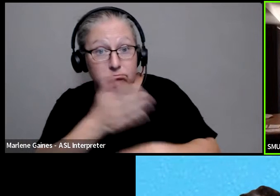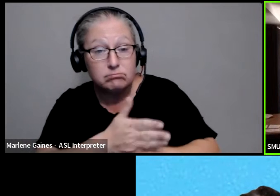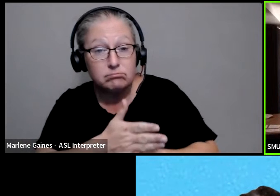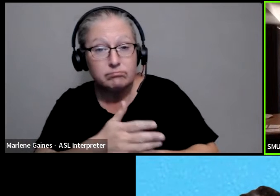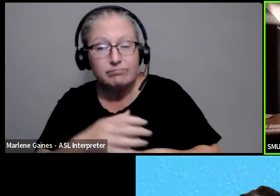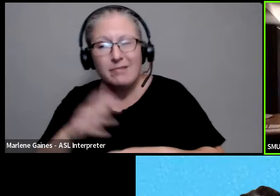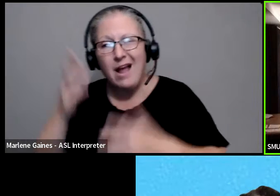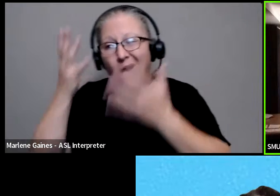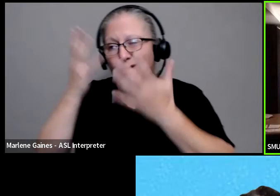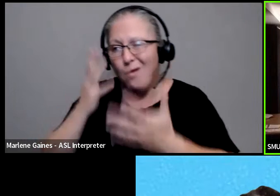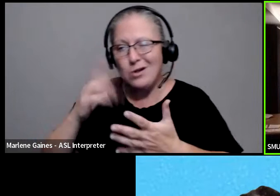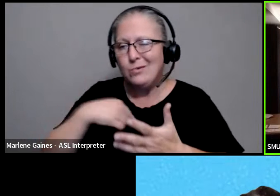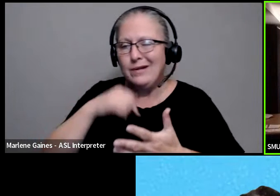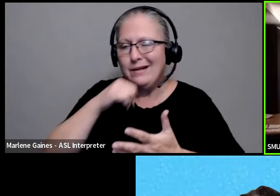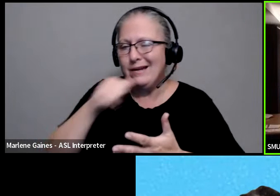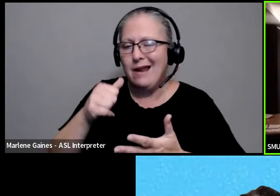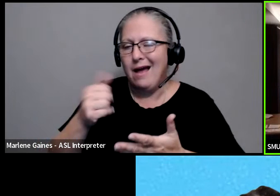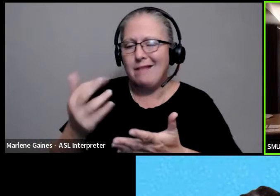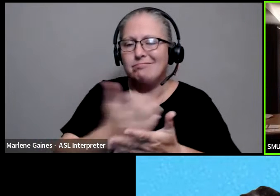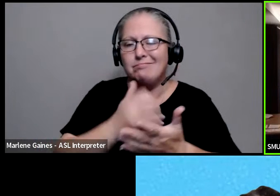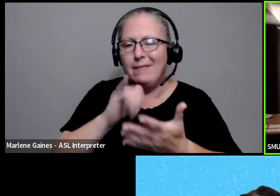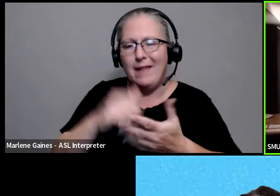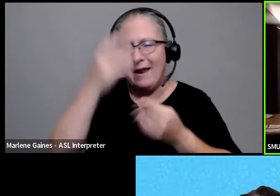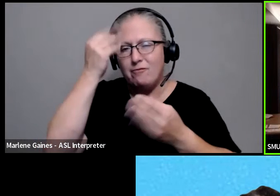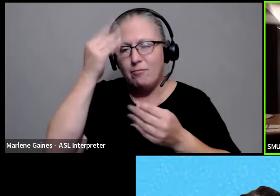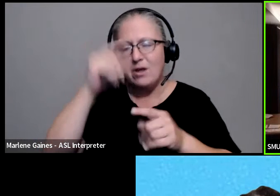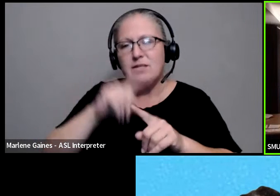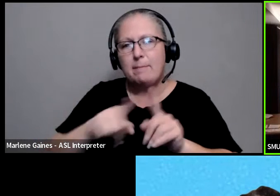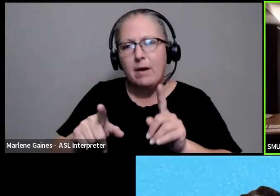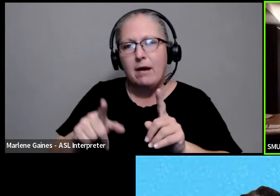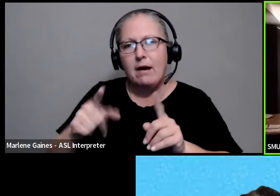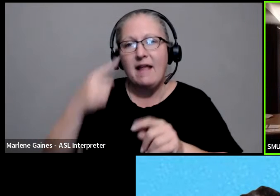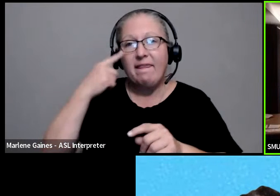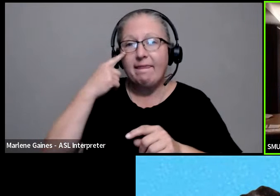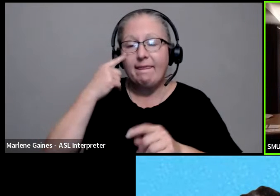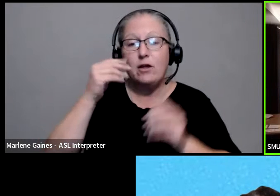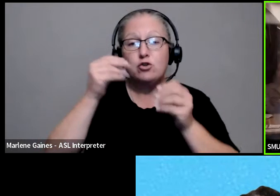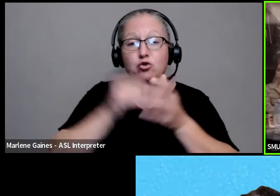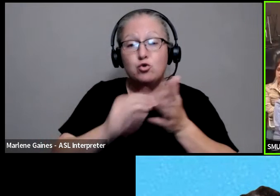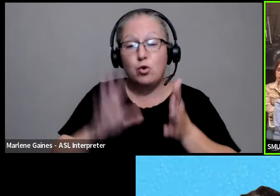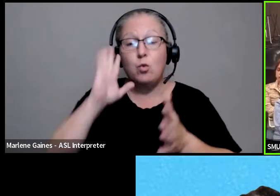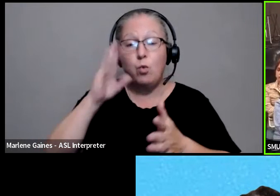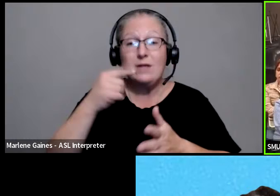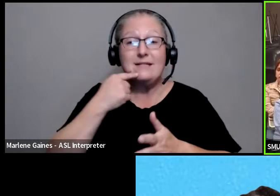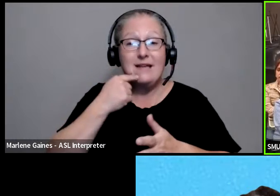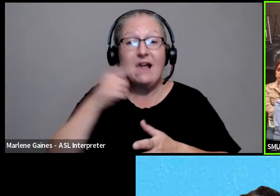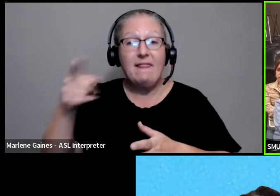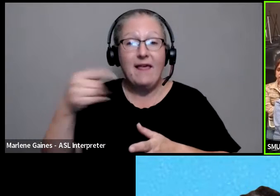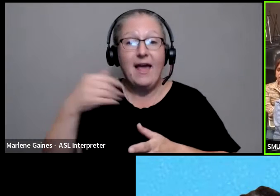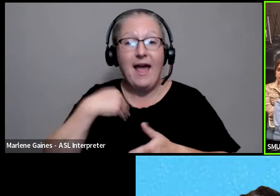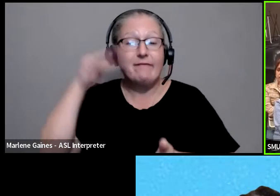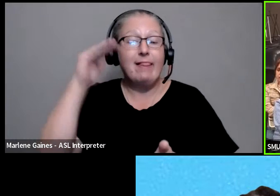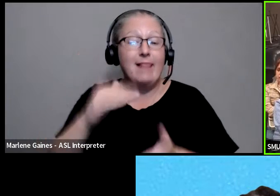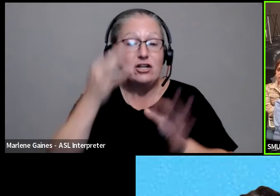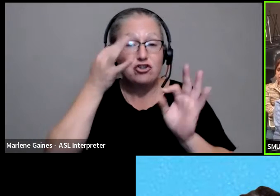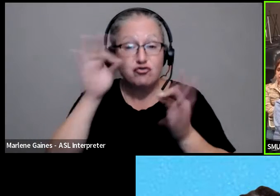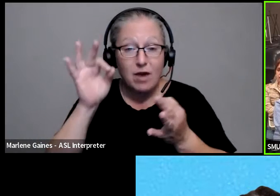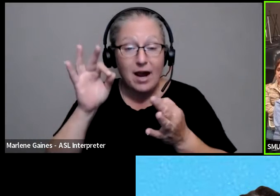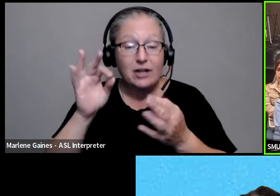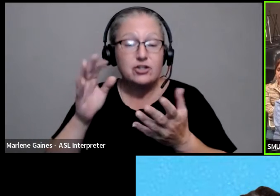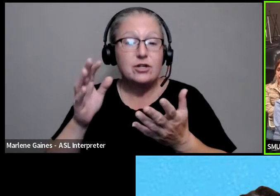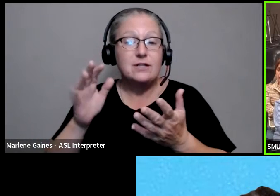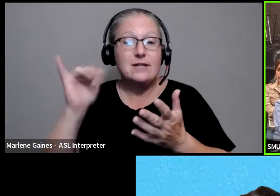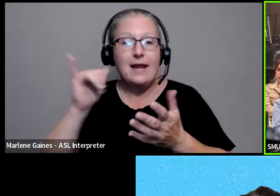Unfortunately, we didn't collect that information, but I think, you know, students will say that they do have fewer distractions, like, you know,